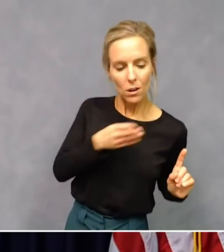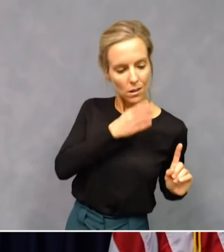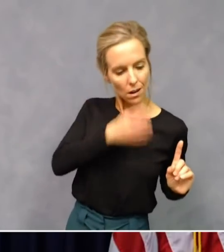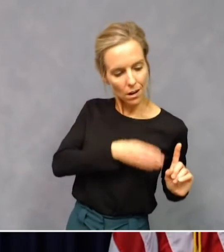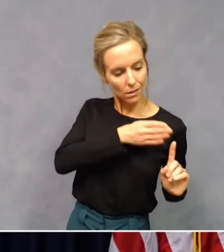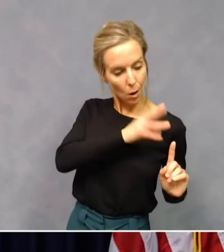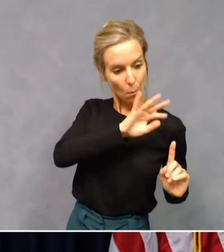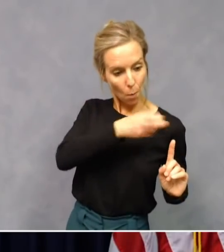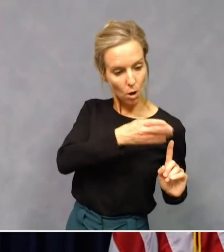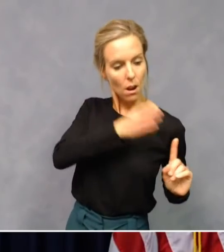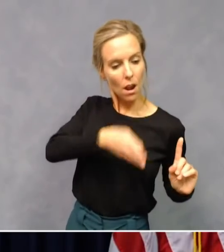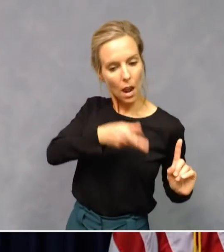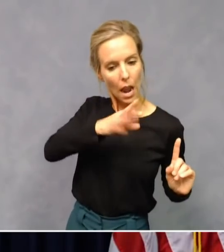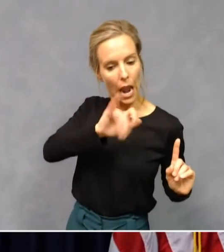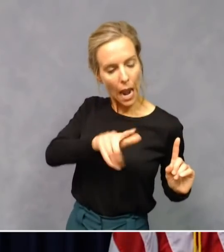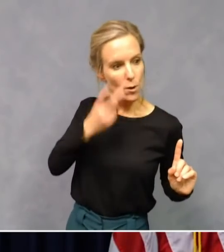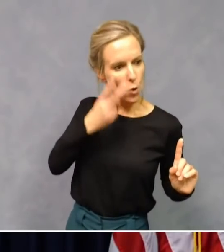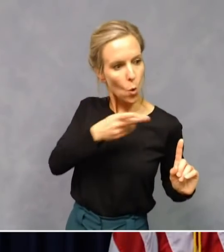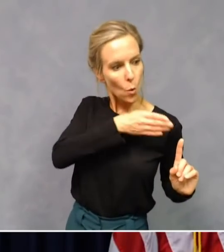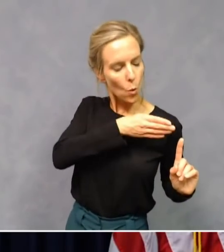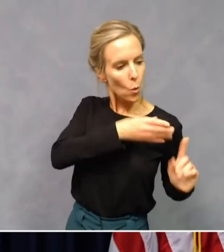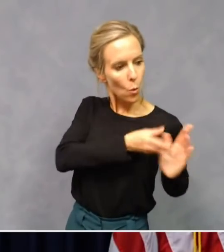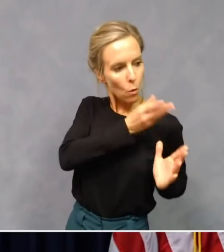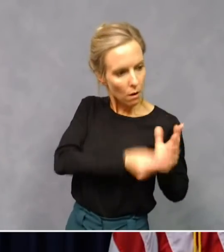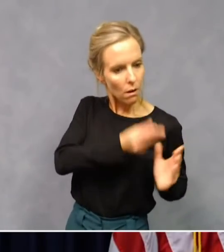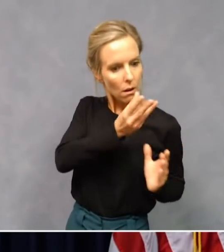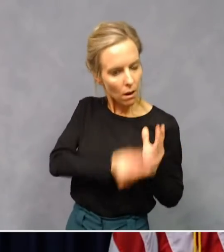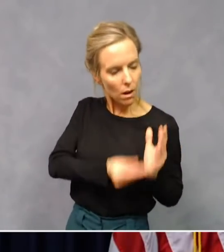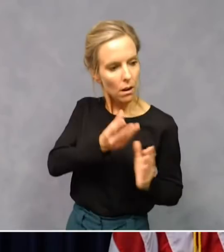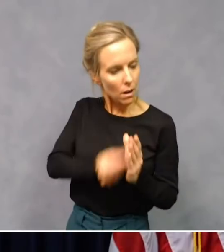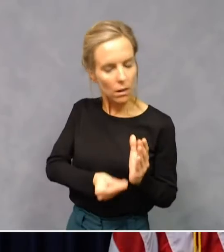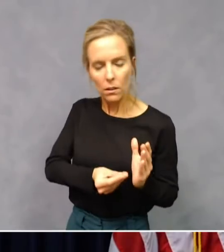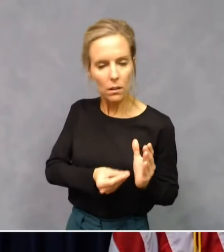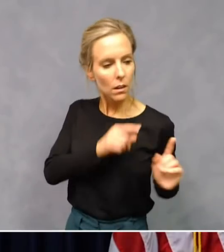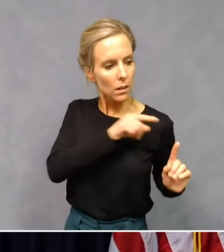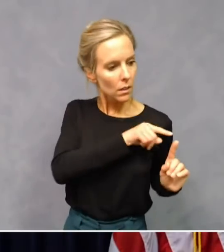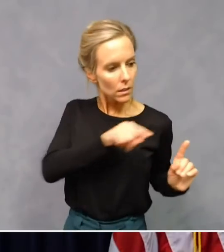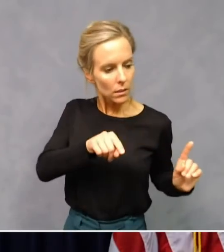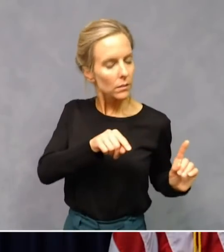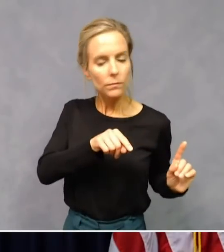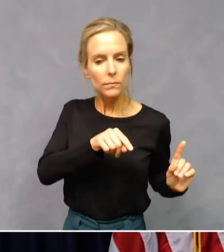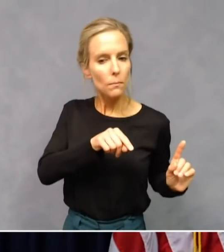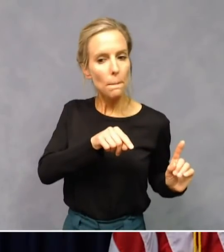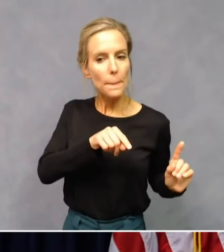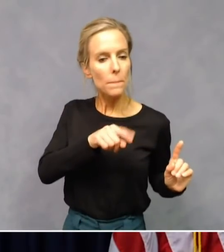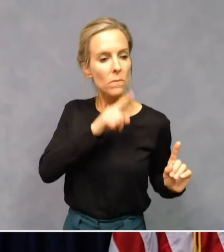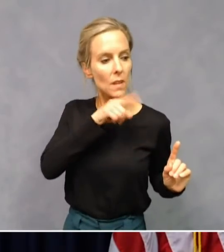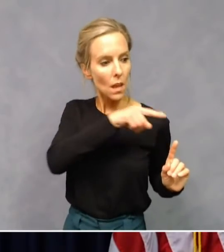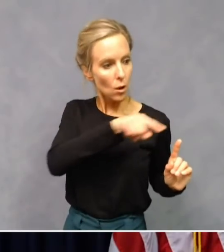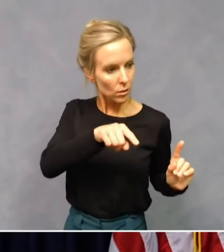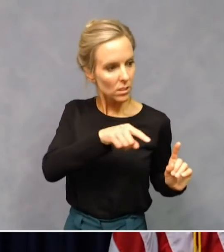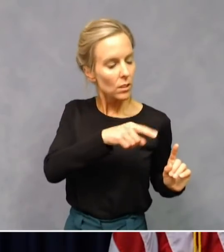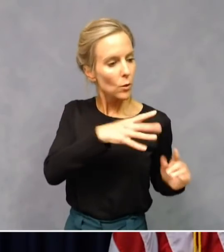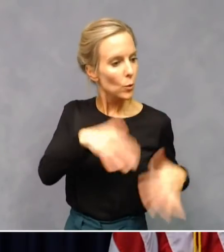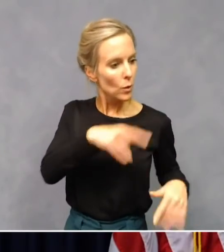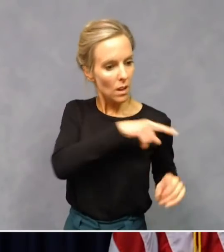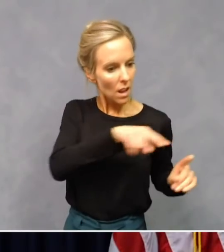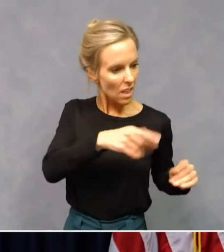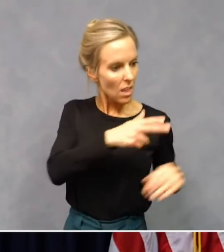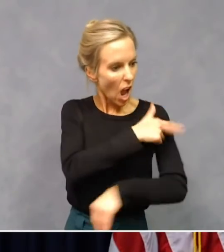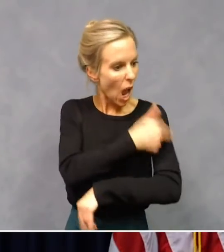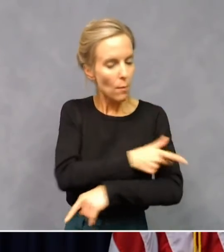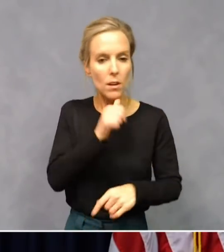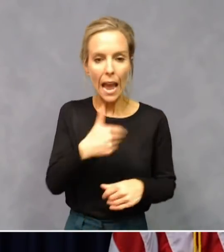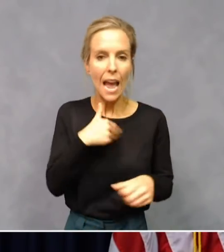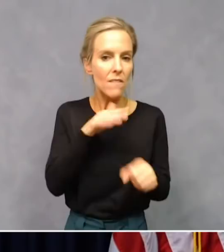we saw some staggering loss in certain places that were running out of hospital beds. We didn't have the types of treatment